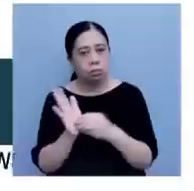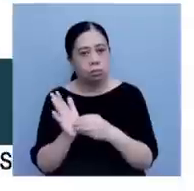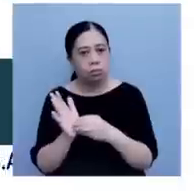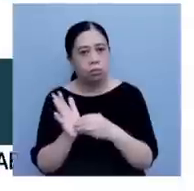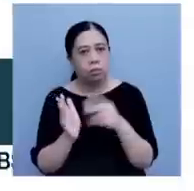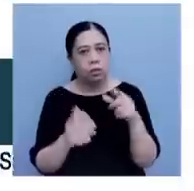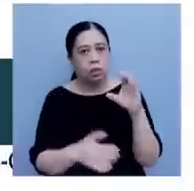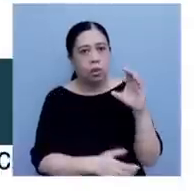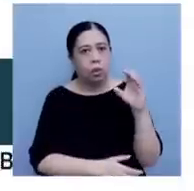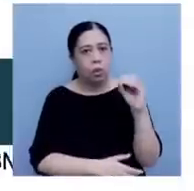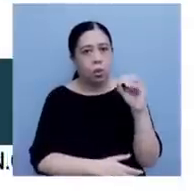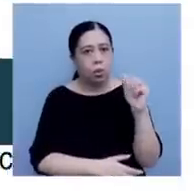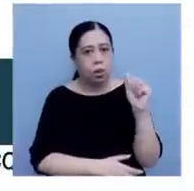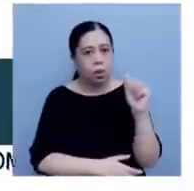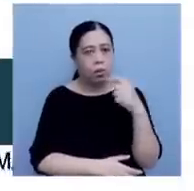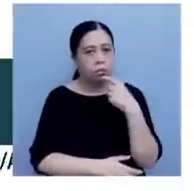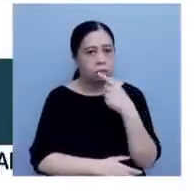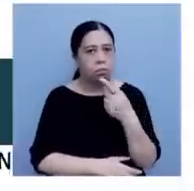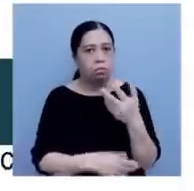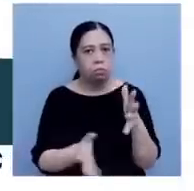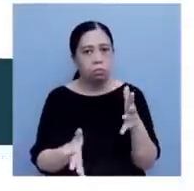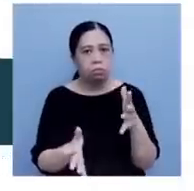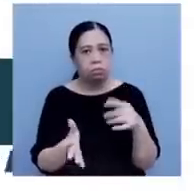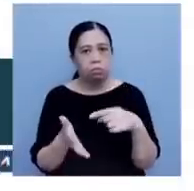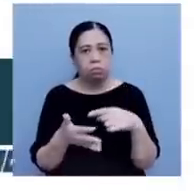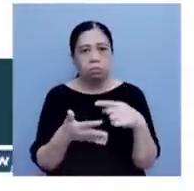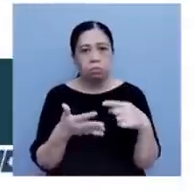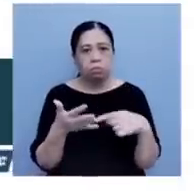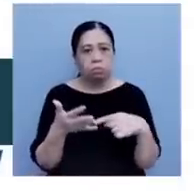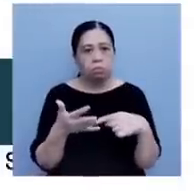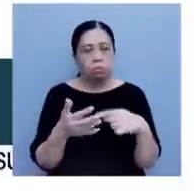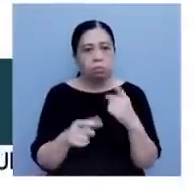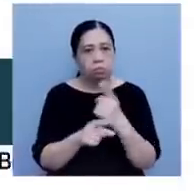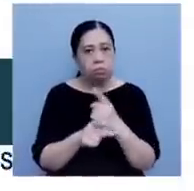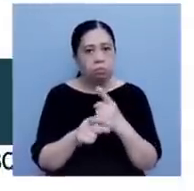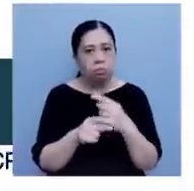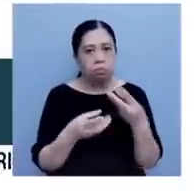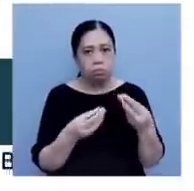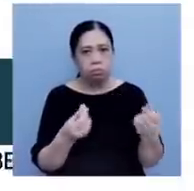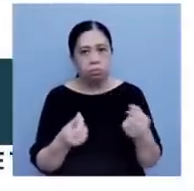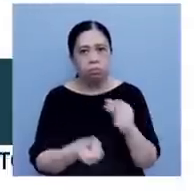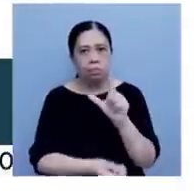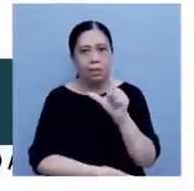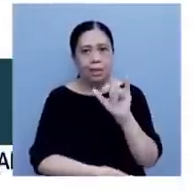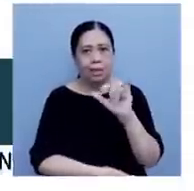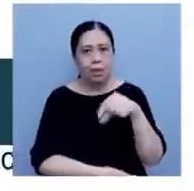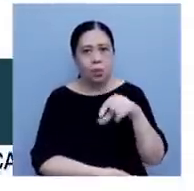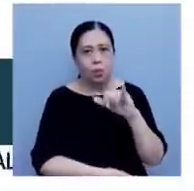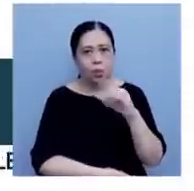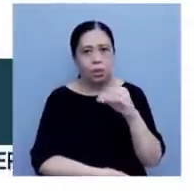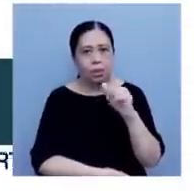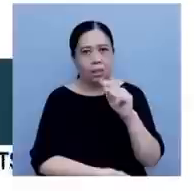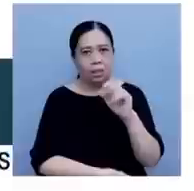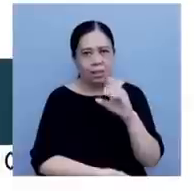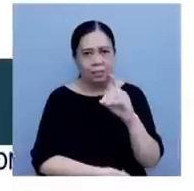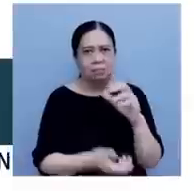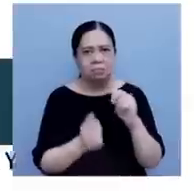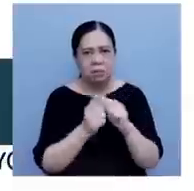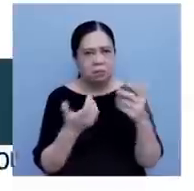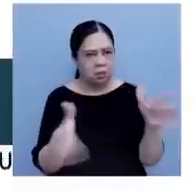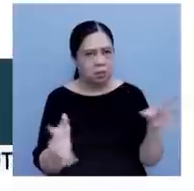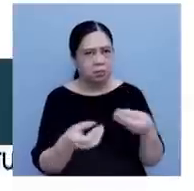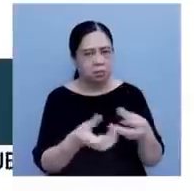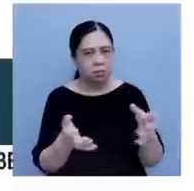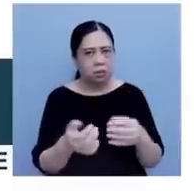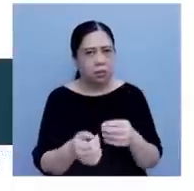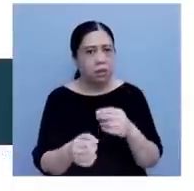COA that these were properly liquidated. But was it right? It may be legal, but was